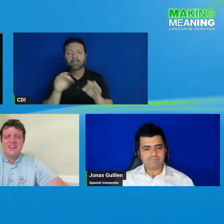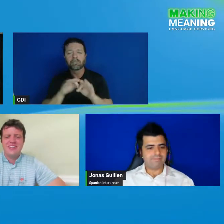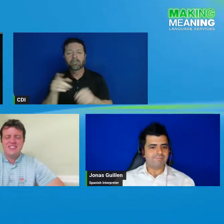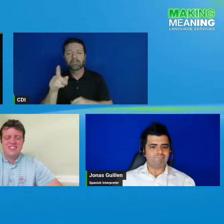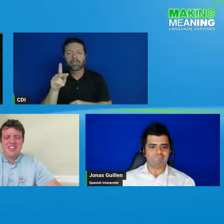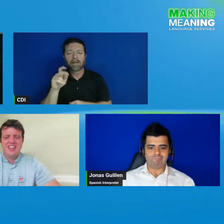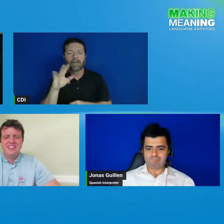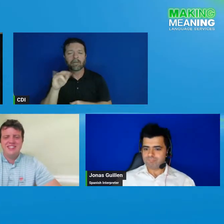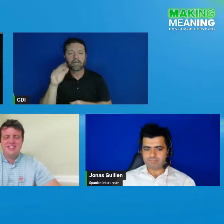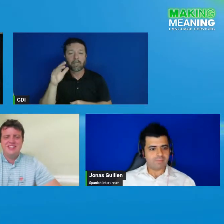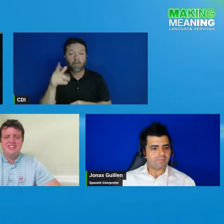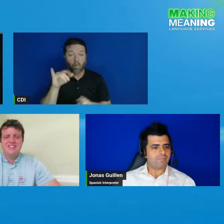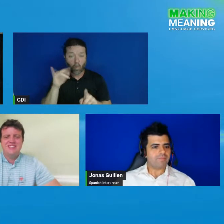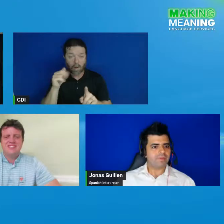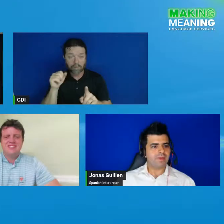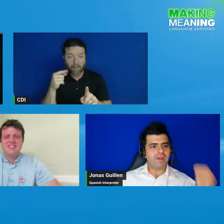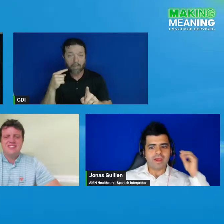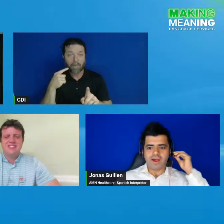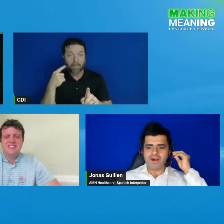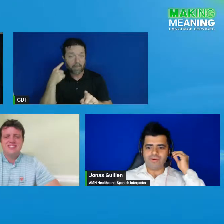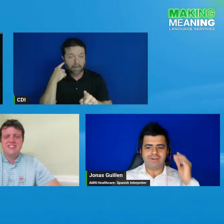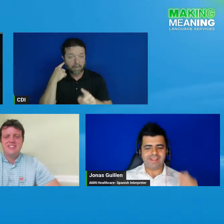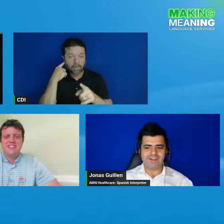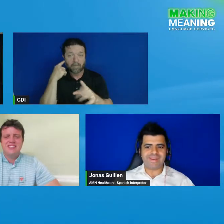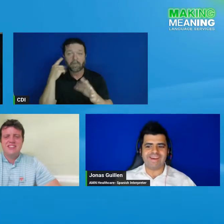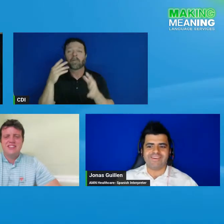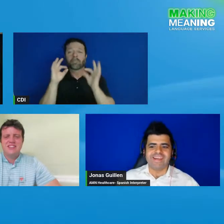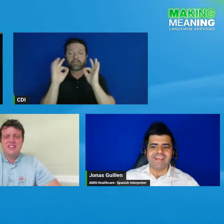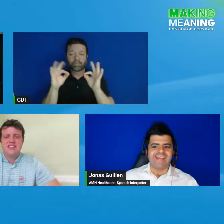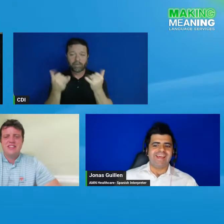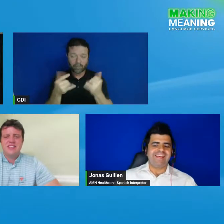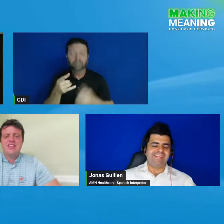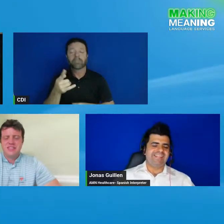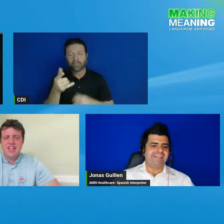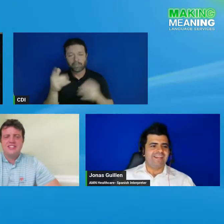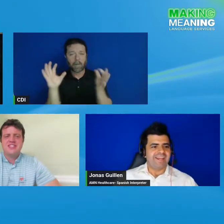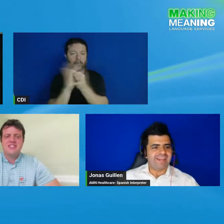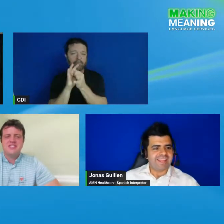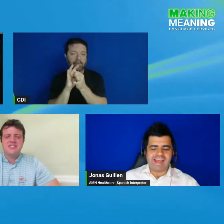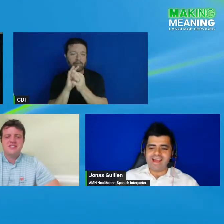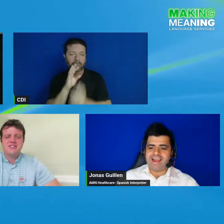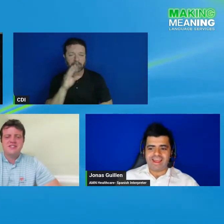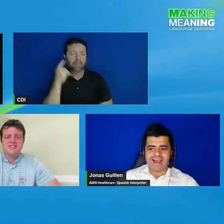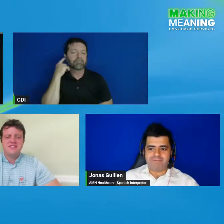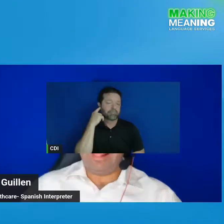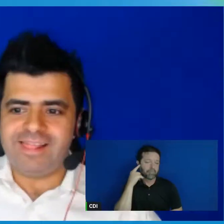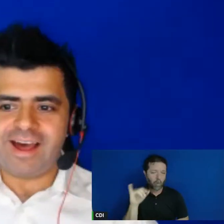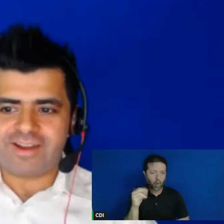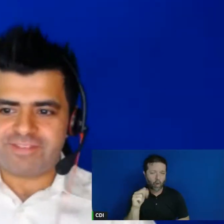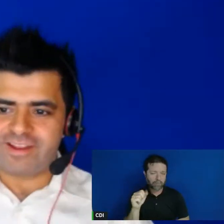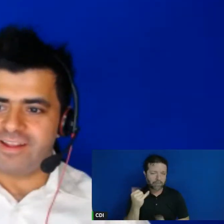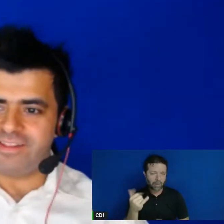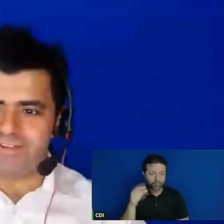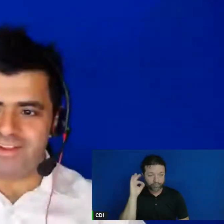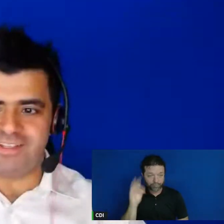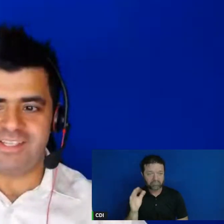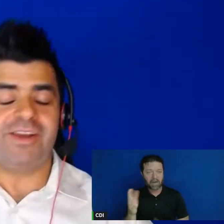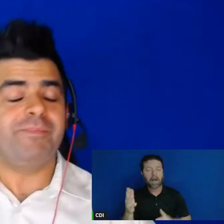there we go. go. Yay. Oh, can you hear me now? Yes. Yeah. Yeah, I have a